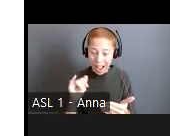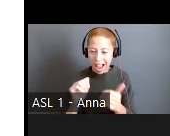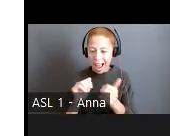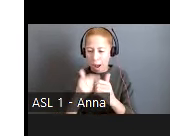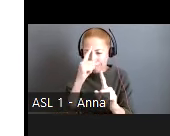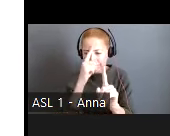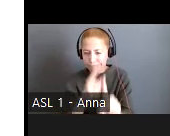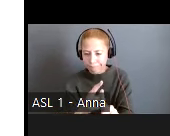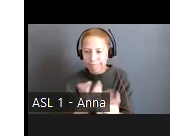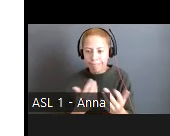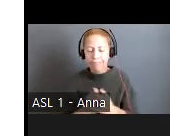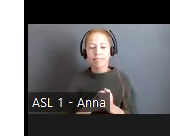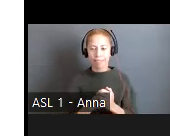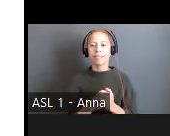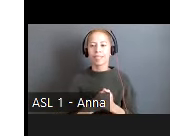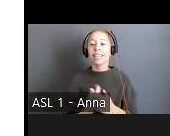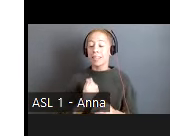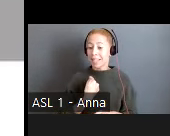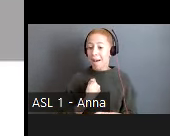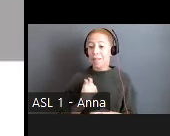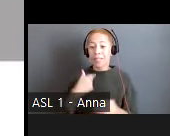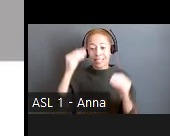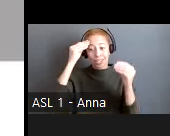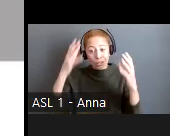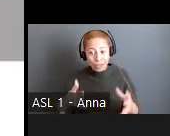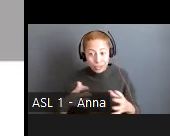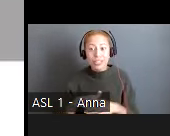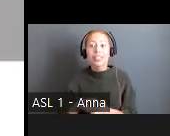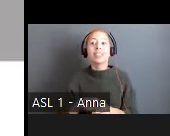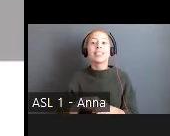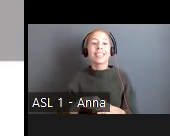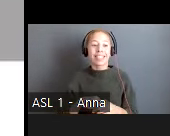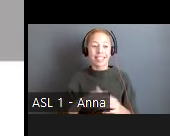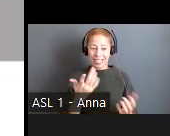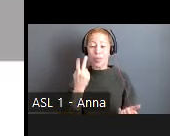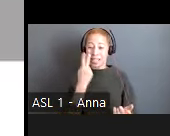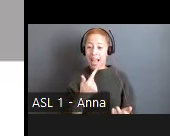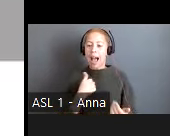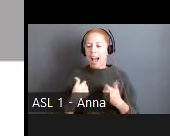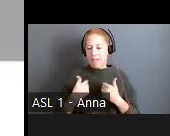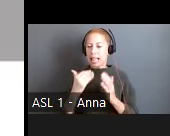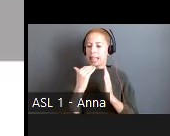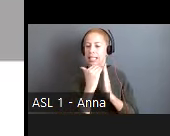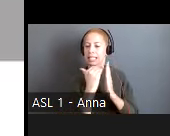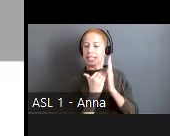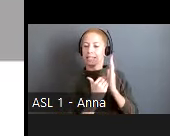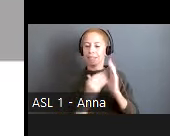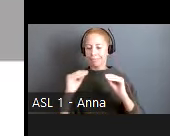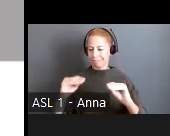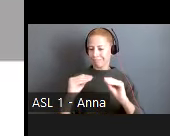So I'm a teacher, and you'll know that I have a lesson plan associated, so you'll